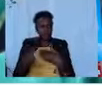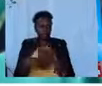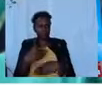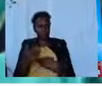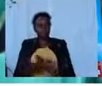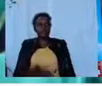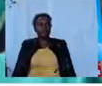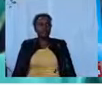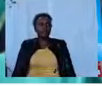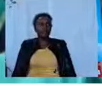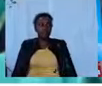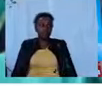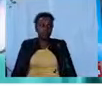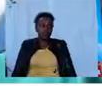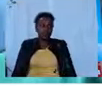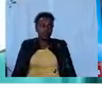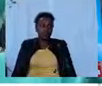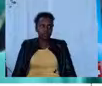Steve.